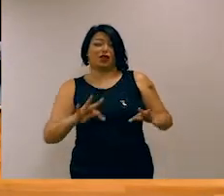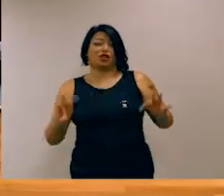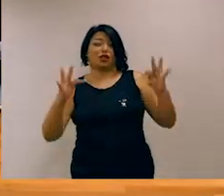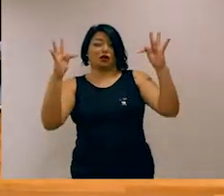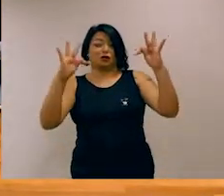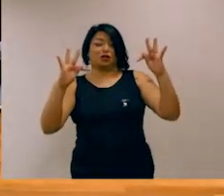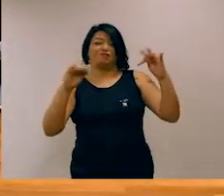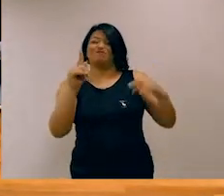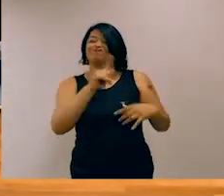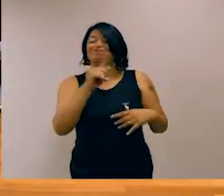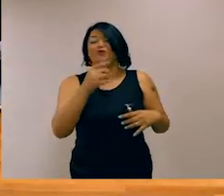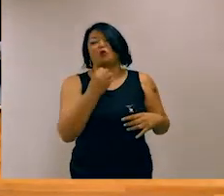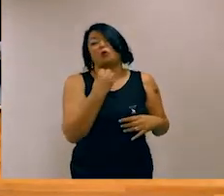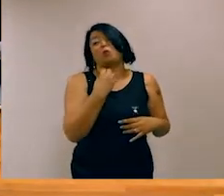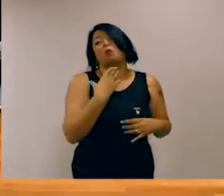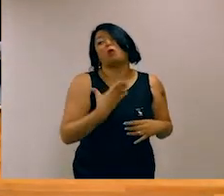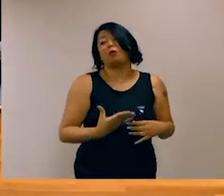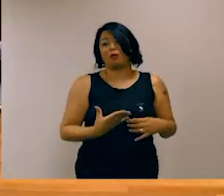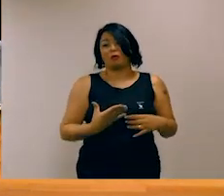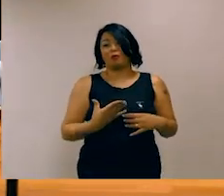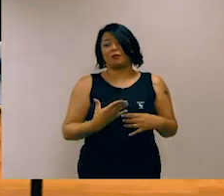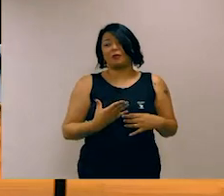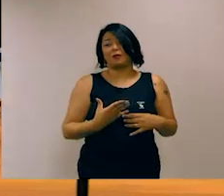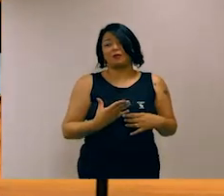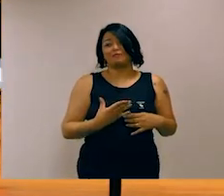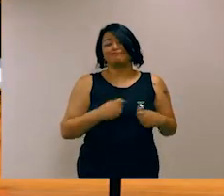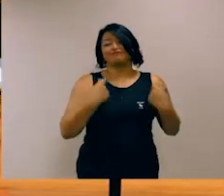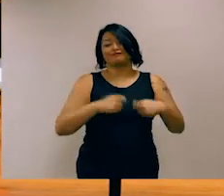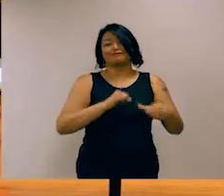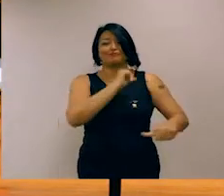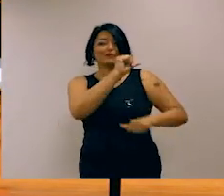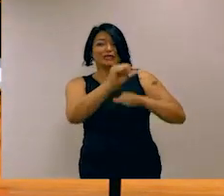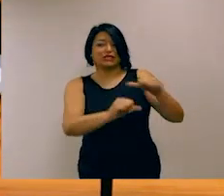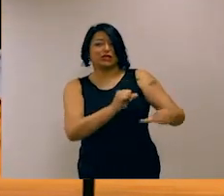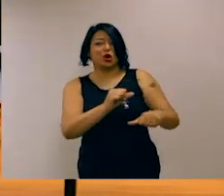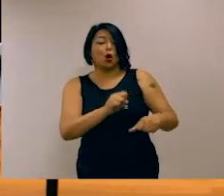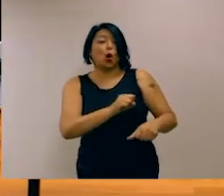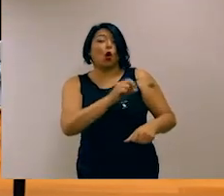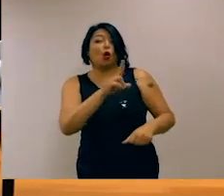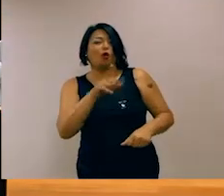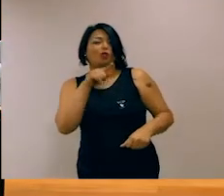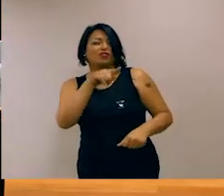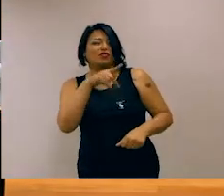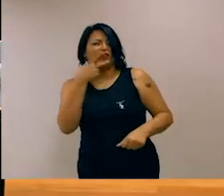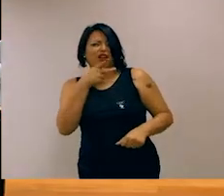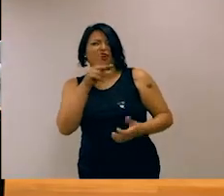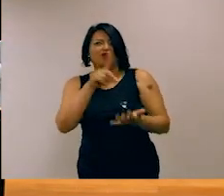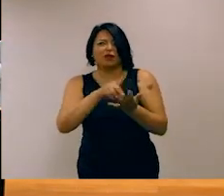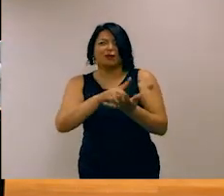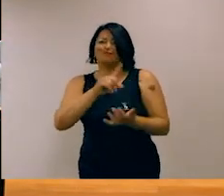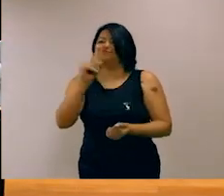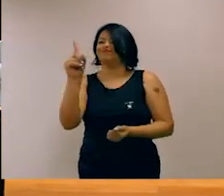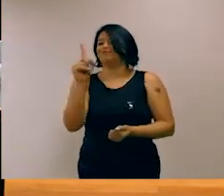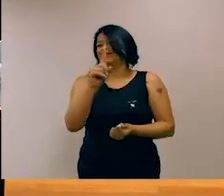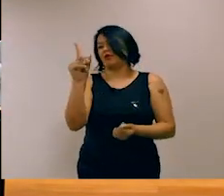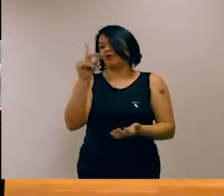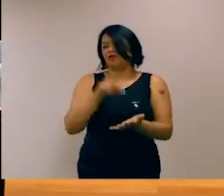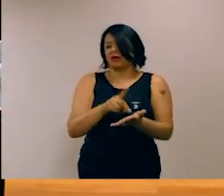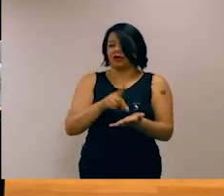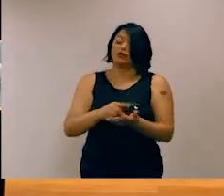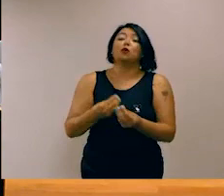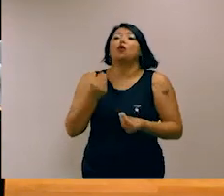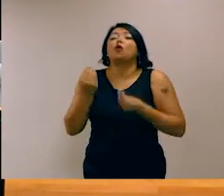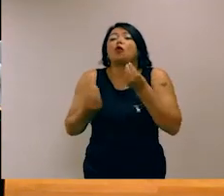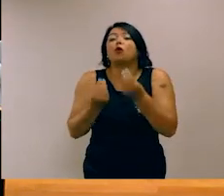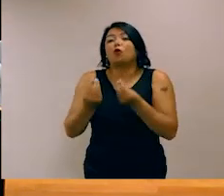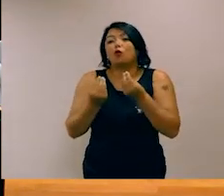quality. This that you always believe to be true is not true. Well, how can we deal with this?